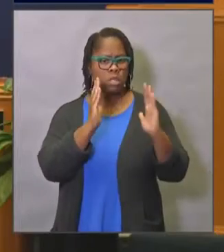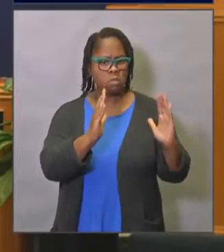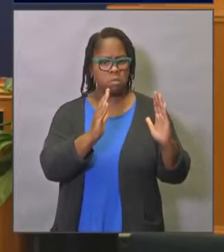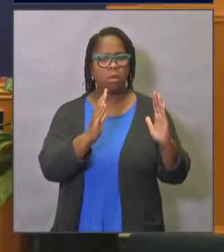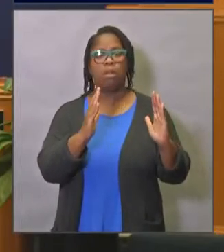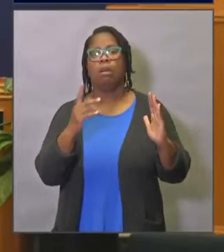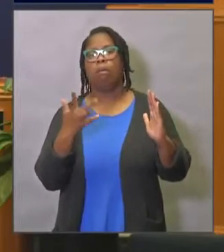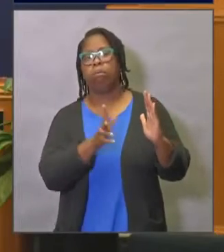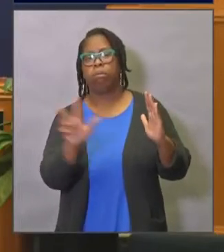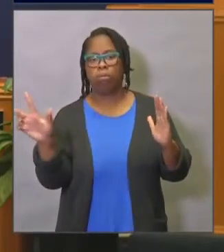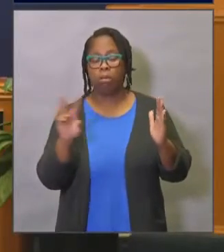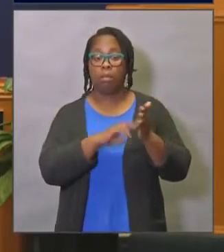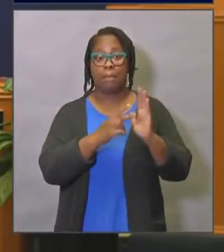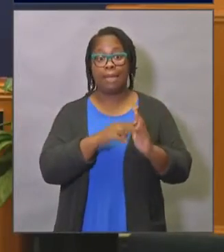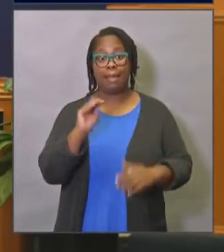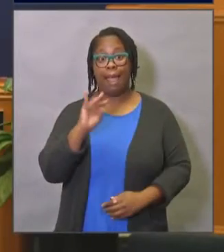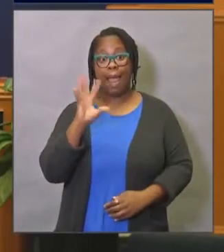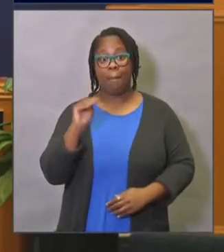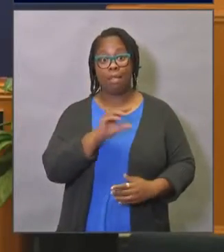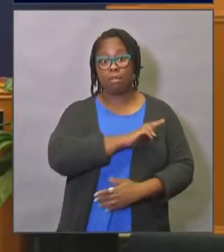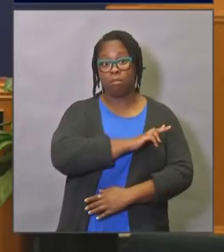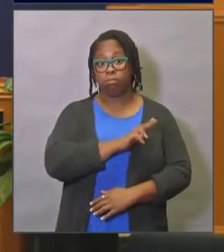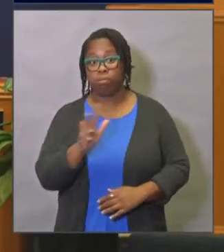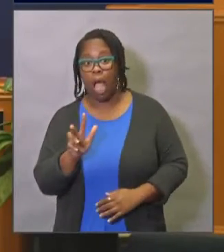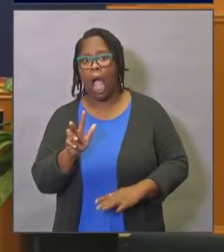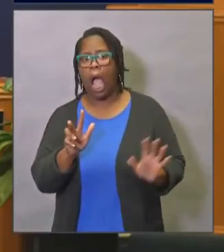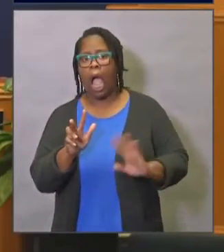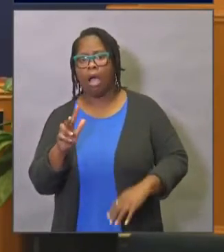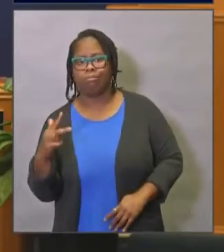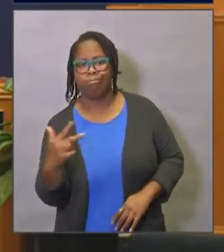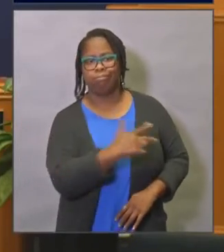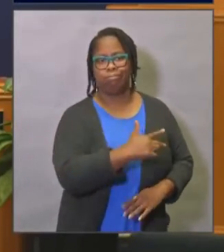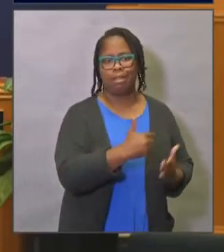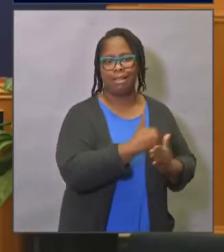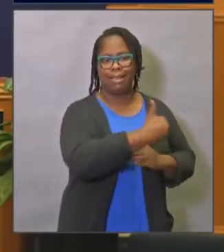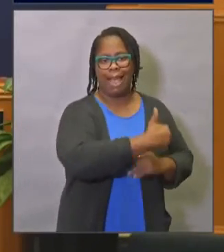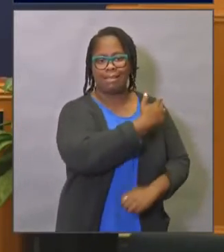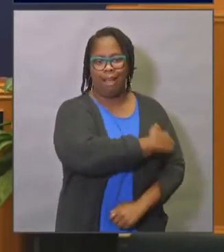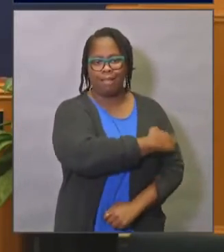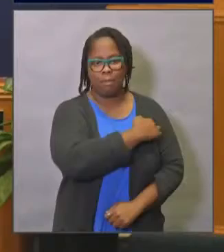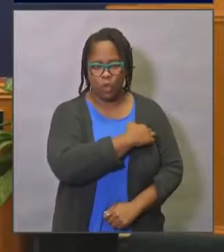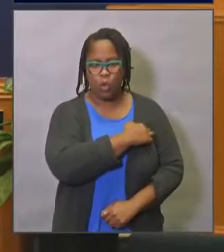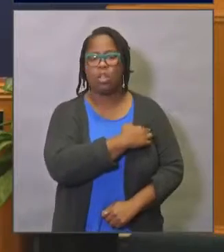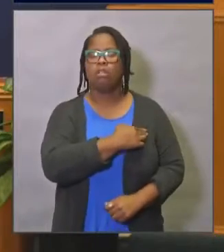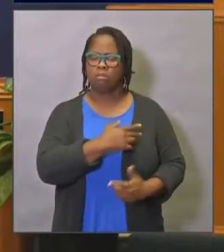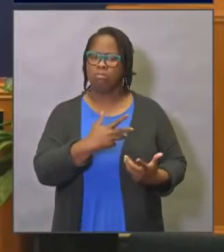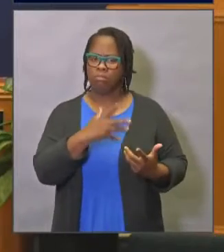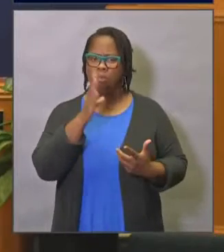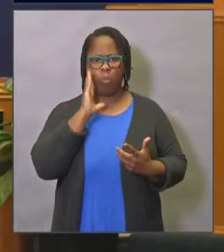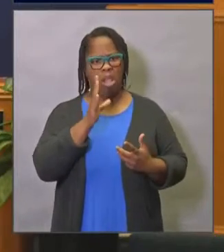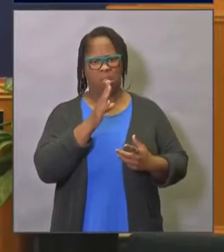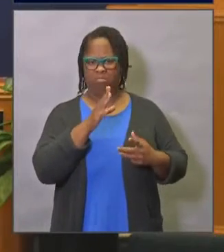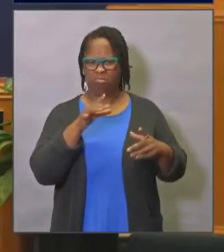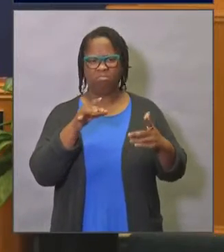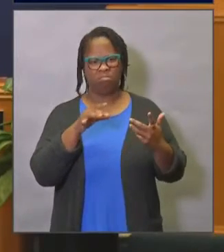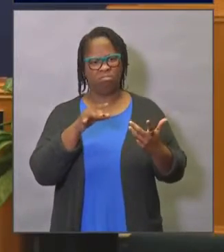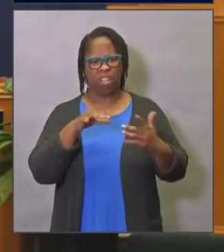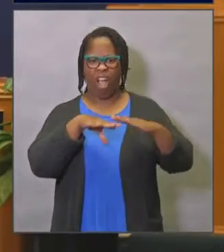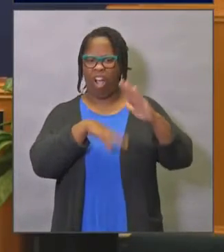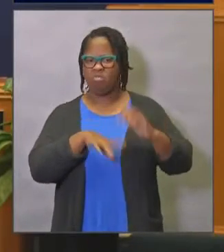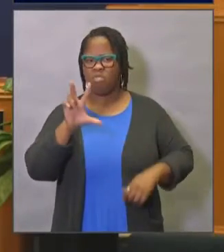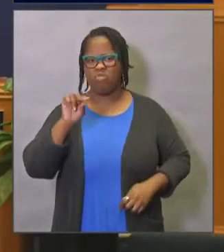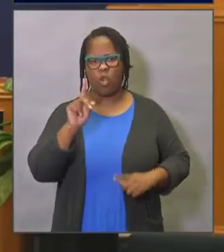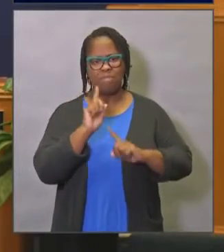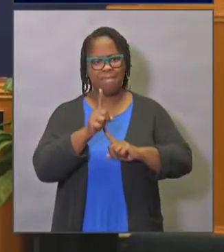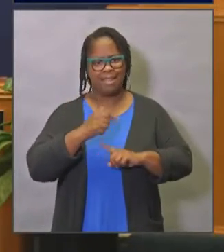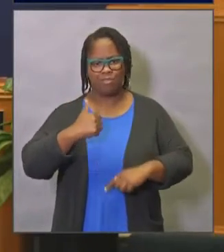transports, so they don't have extended transports just because the hospital is on diversion. They still maintain transport times less than 30